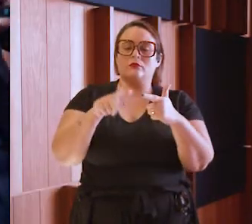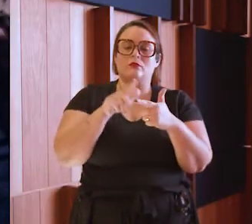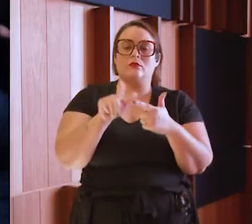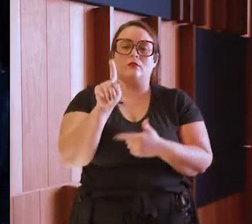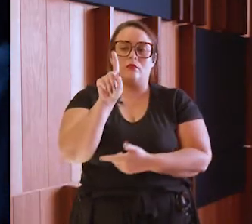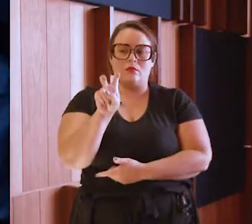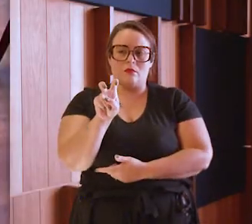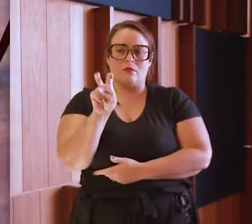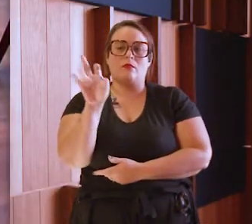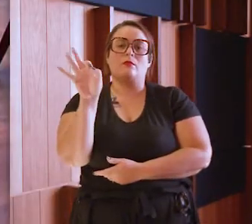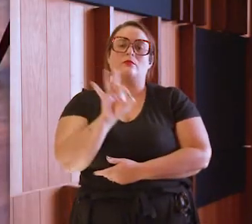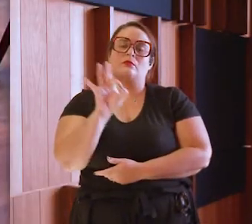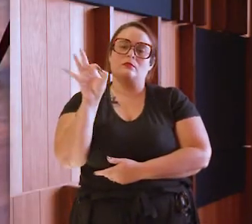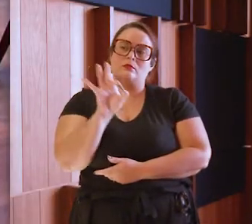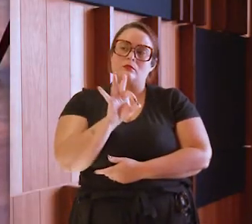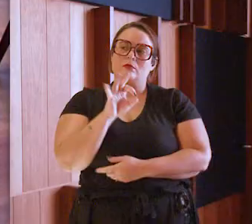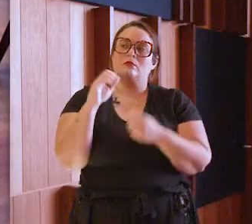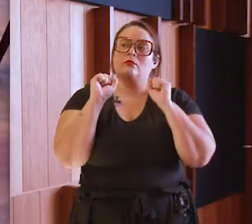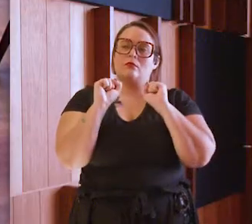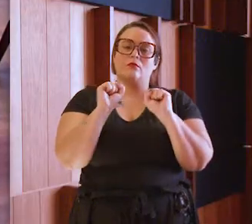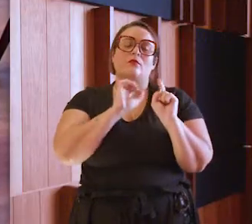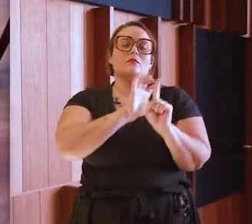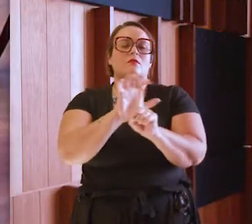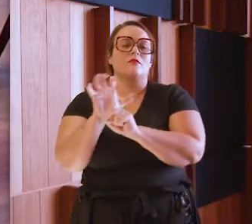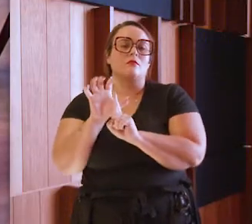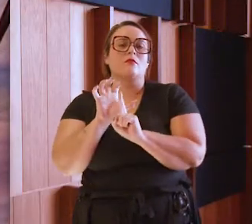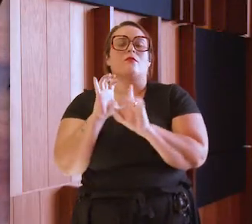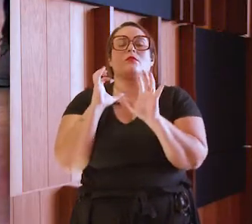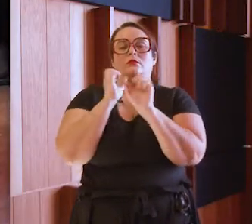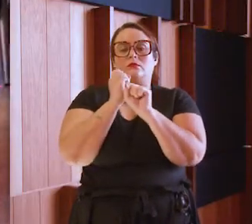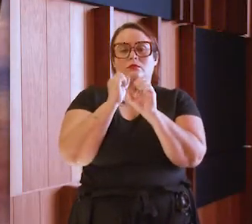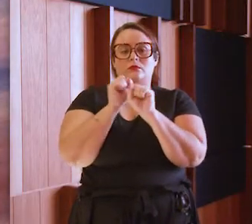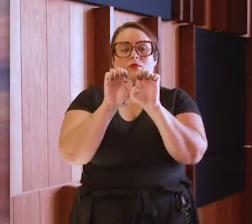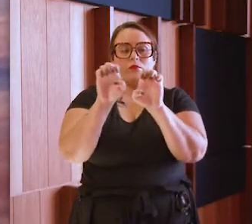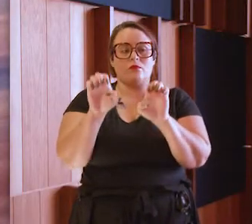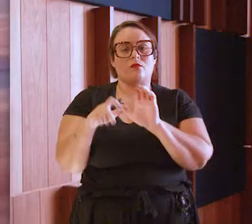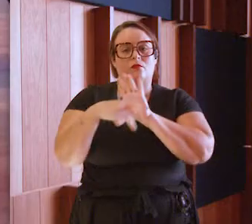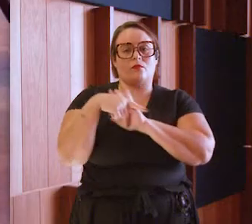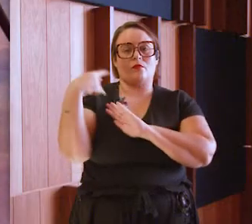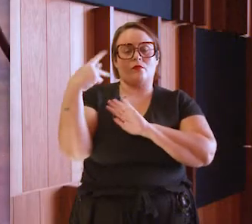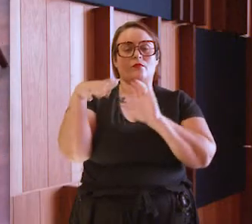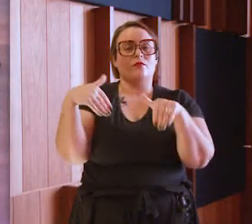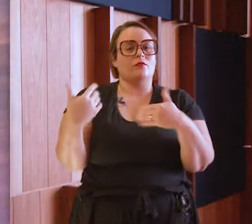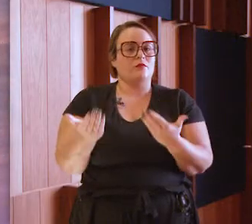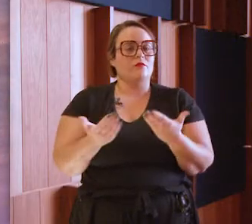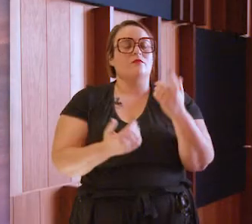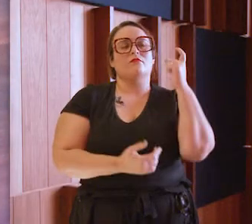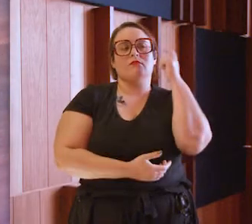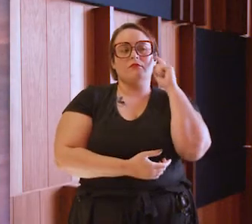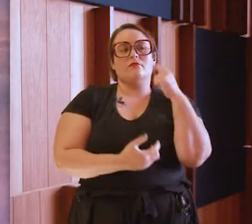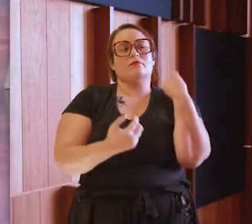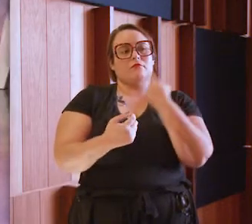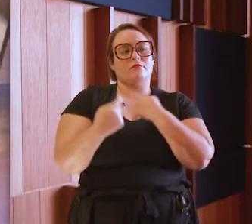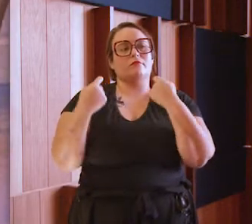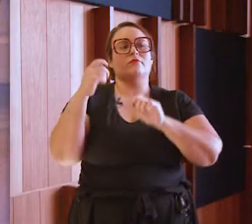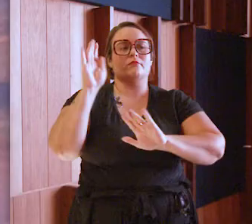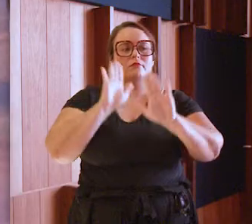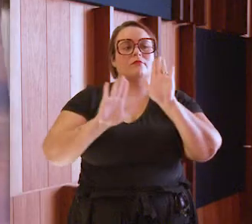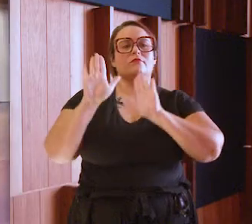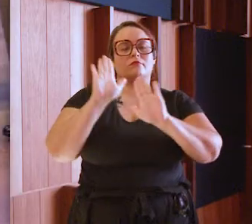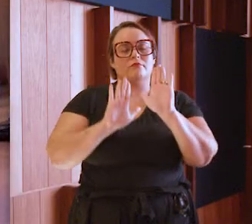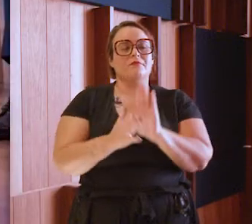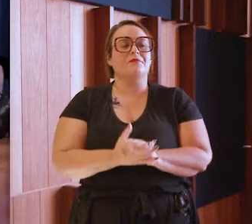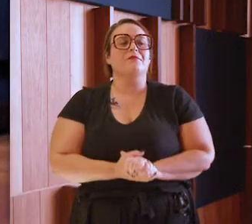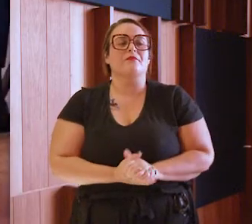rate. Where are we in the world? You can see this map here. We have 36 countries that originally said they were going to